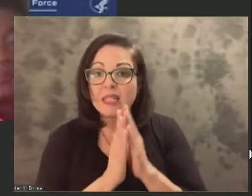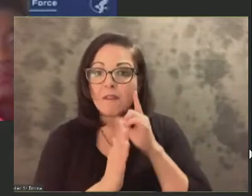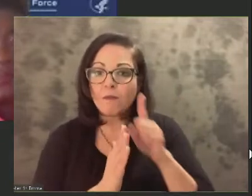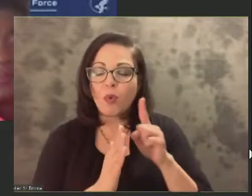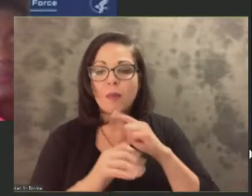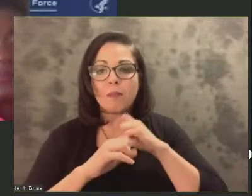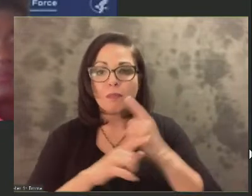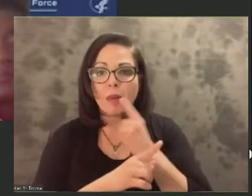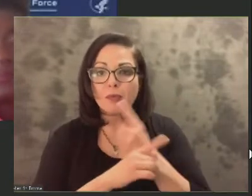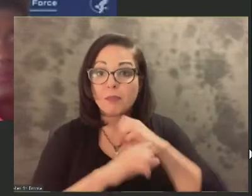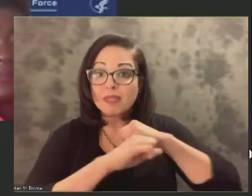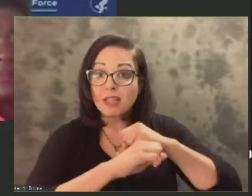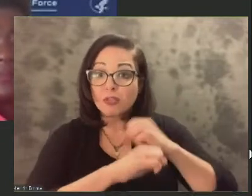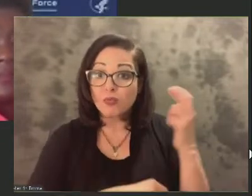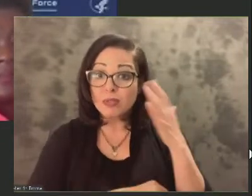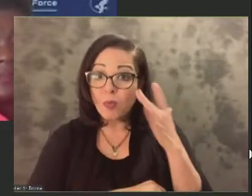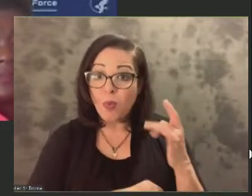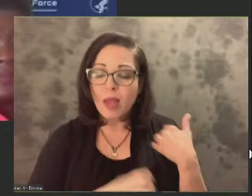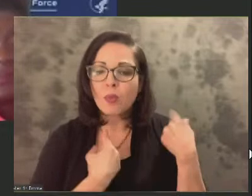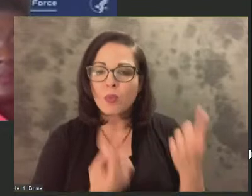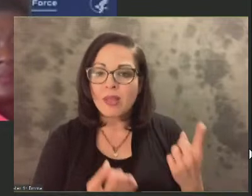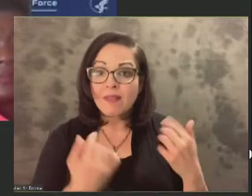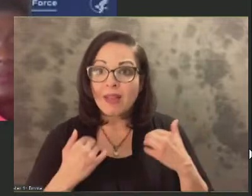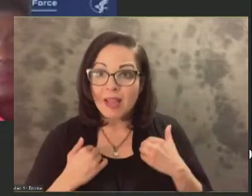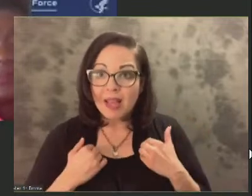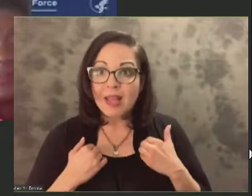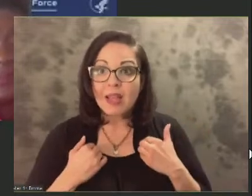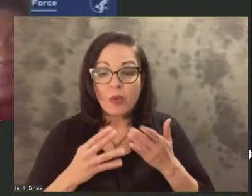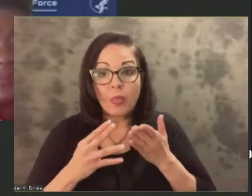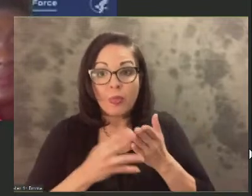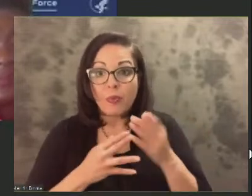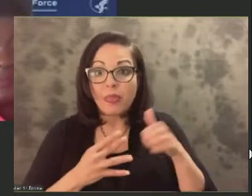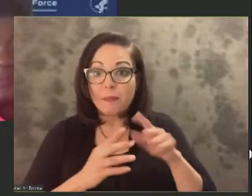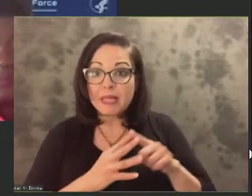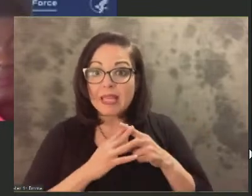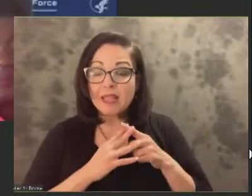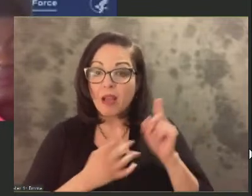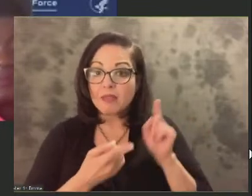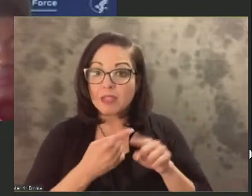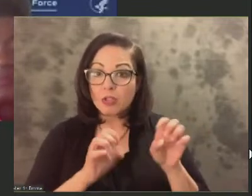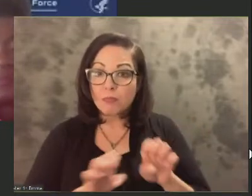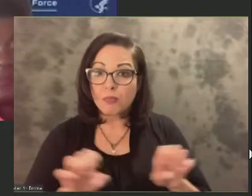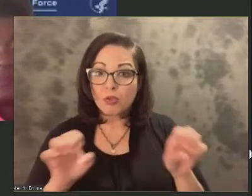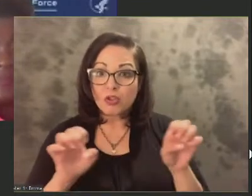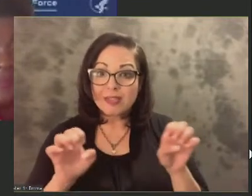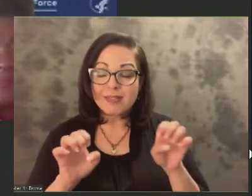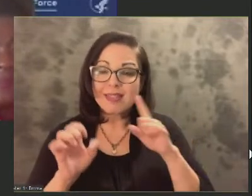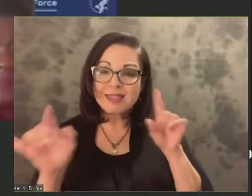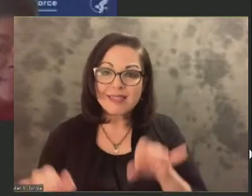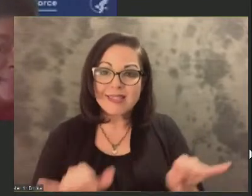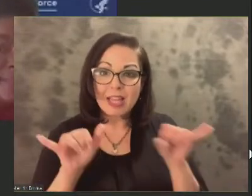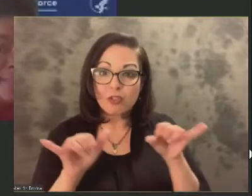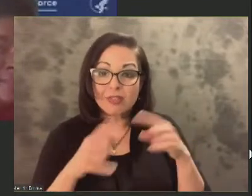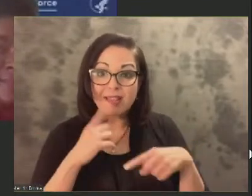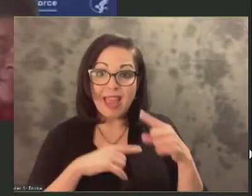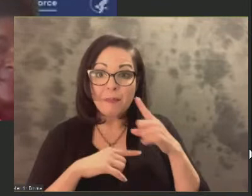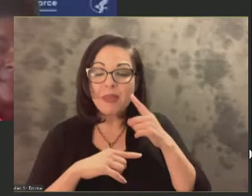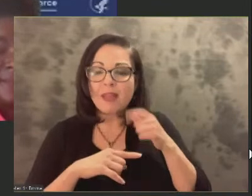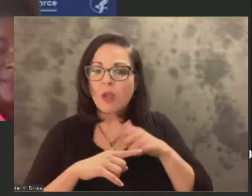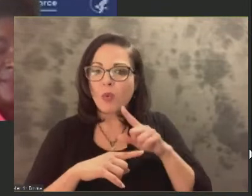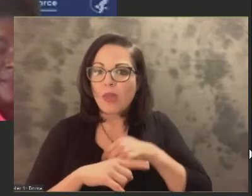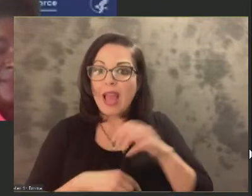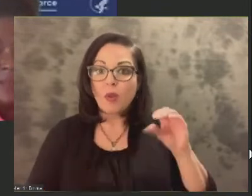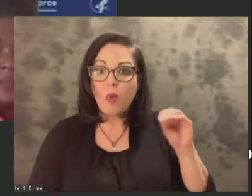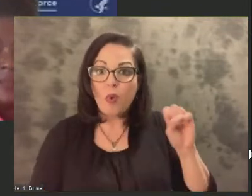is because we have had, through the beginning of this, until the emergency temporary standards came in, we had OSHA